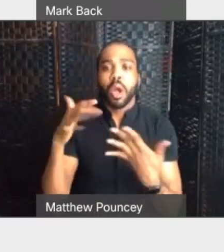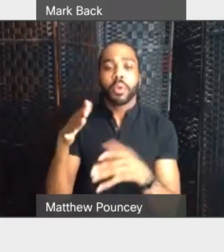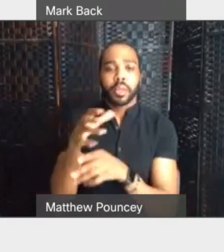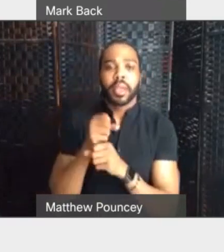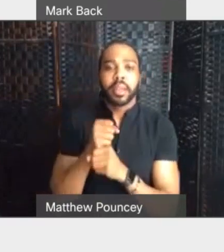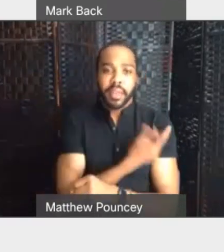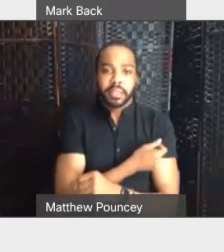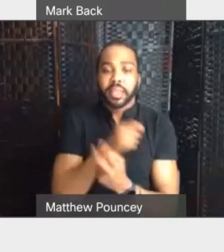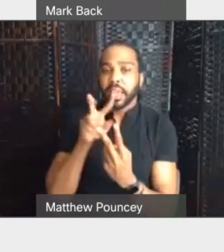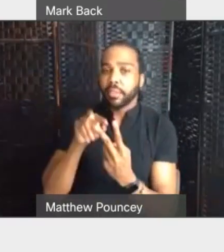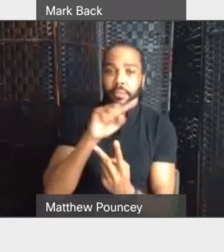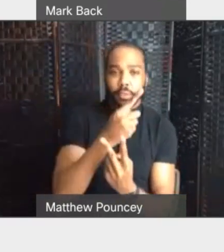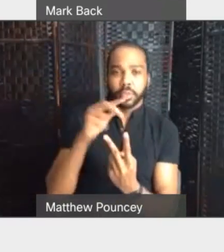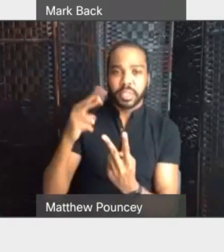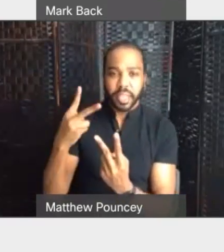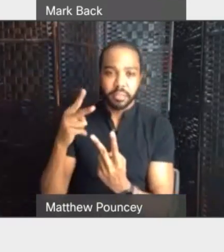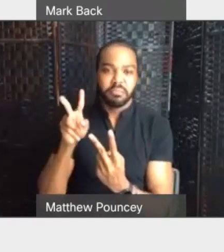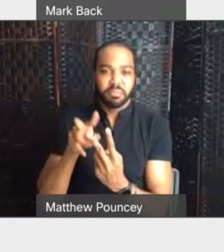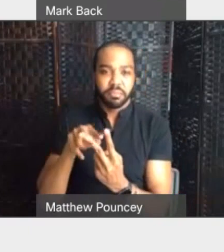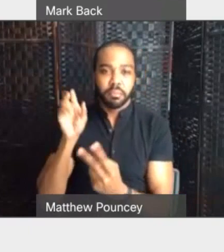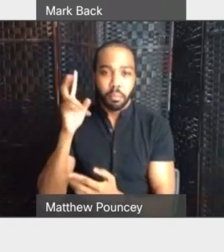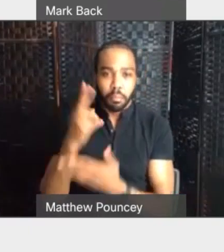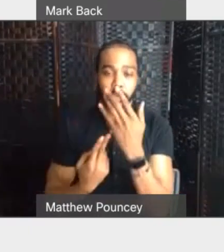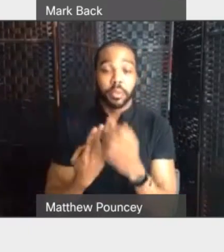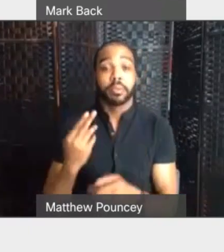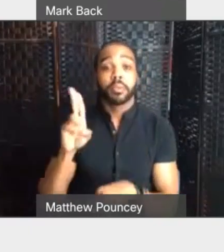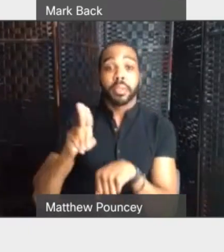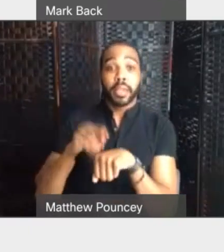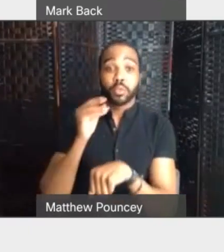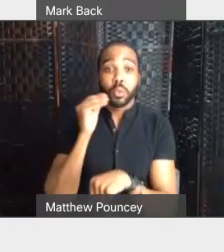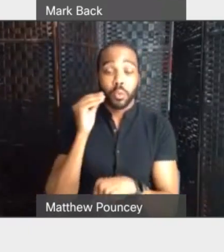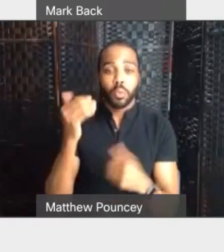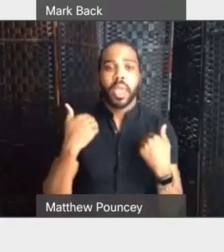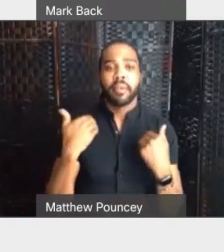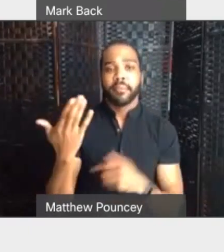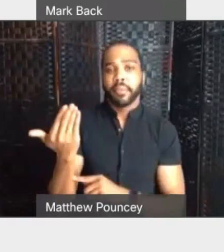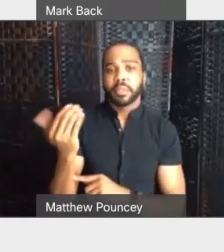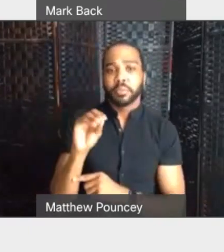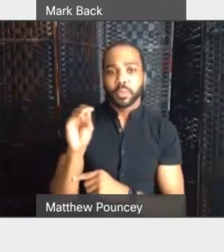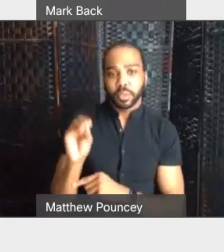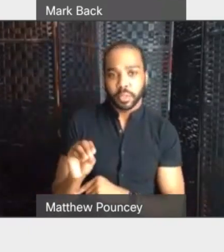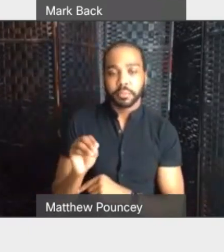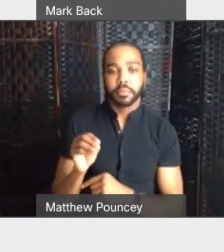vaccination, either first or second. And in natural homes, it's 15%.